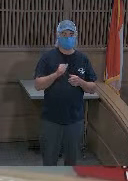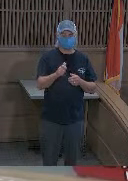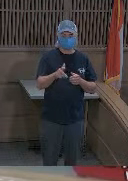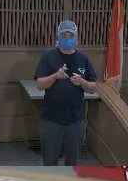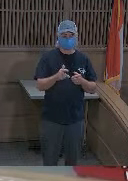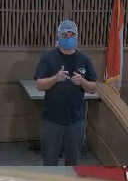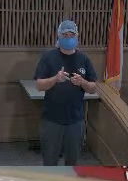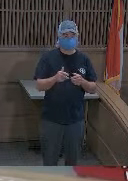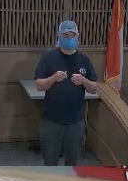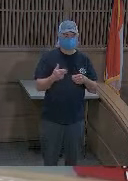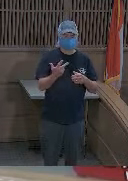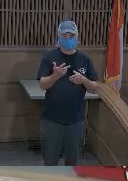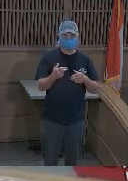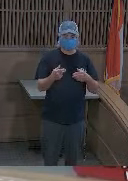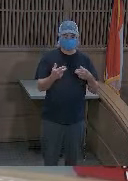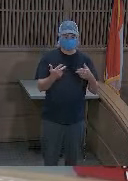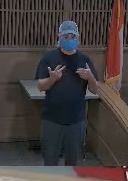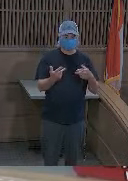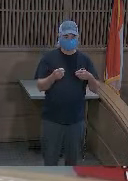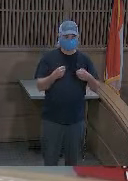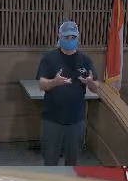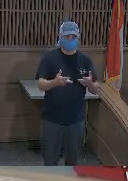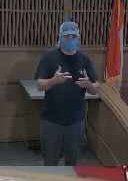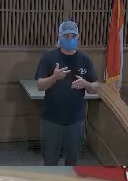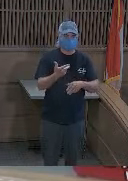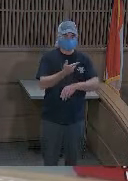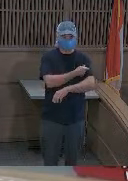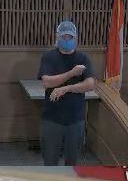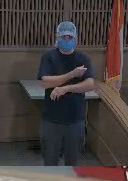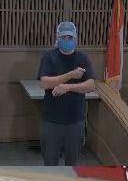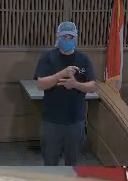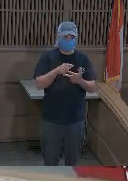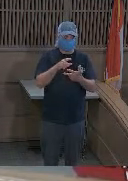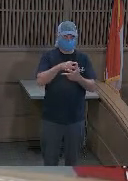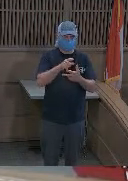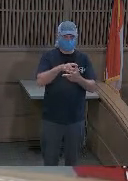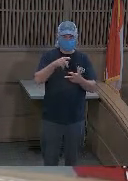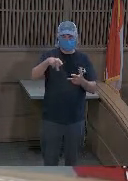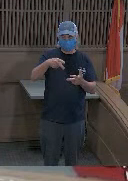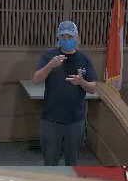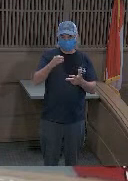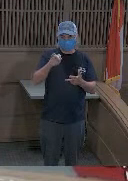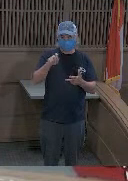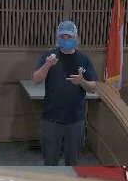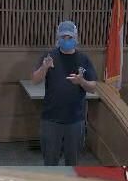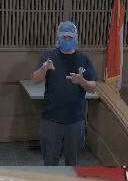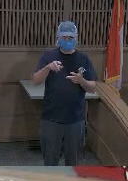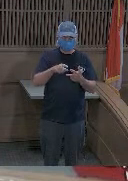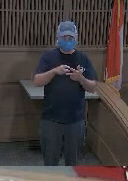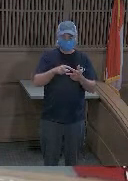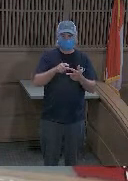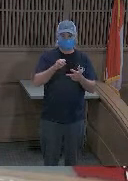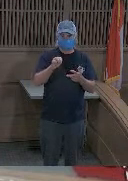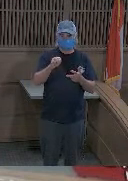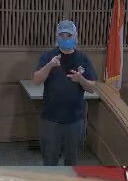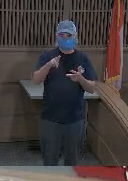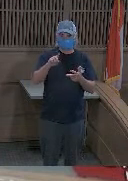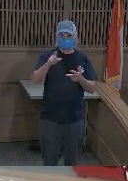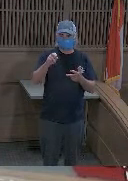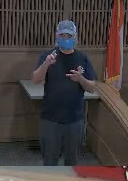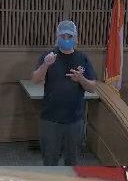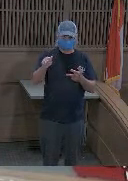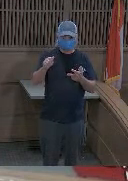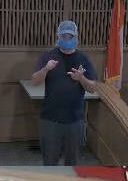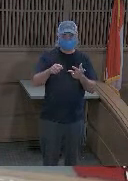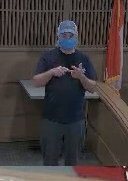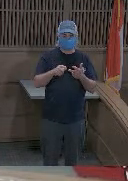vaccines, the Pfizer, the Moderna, and the Johnson & Johnson. In Dougherty County, you can